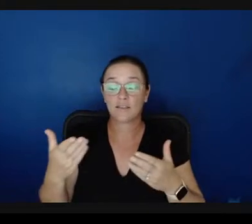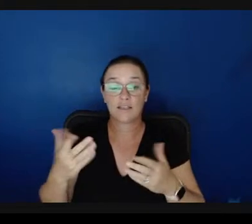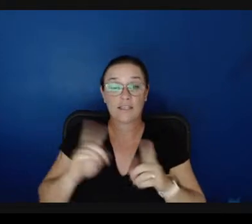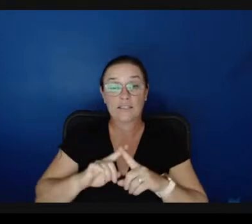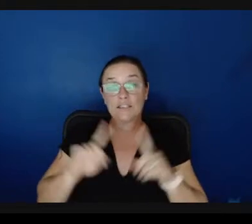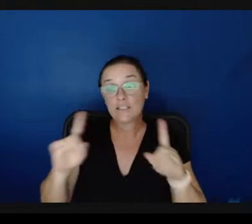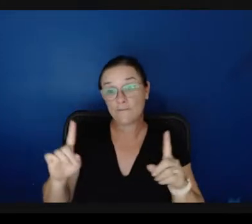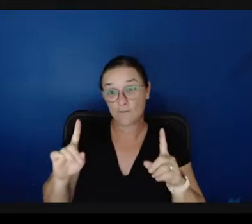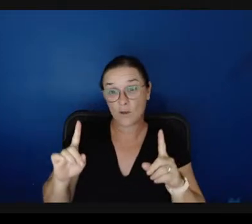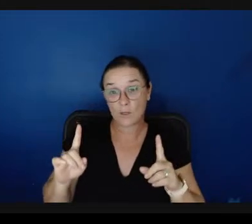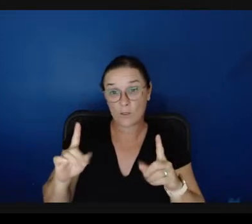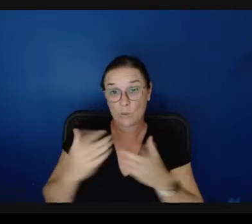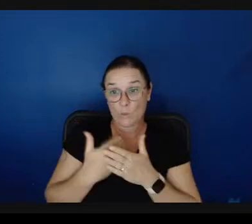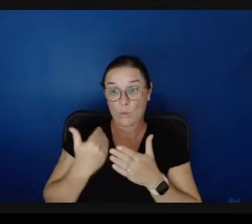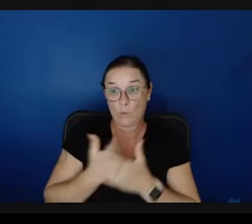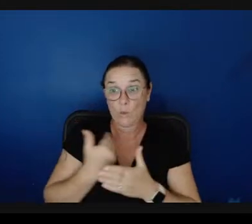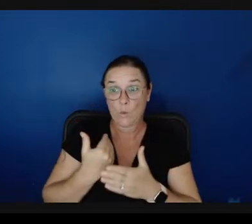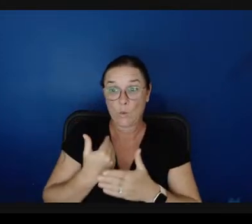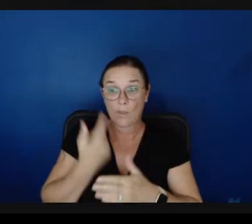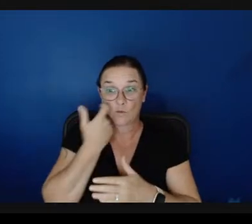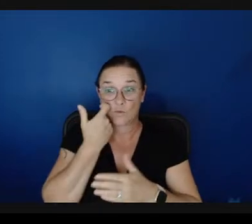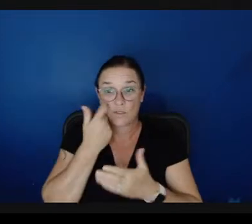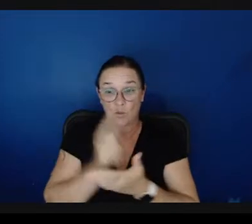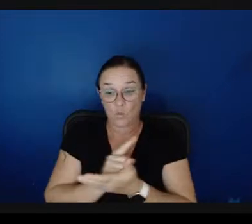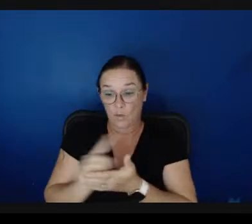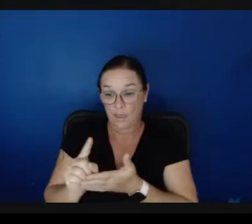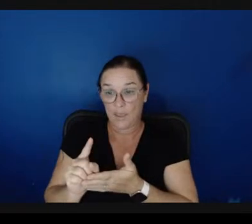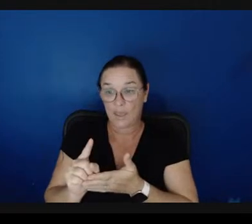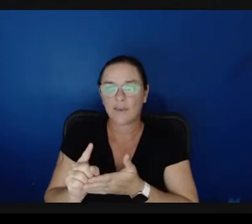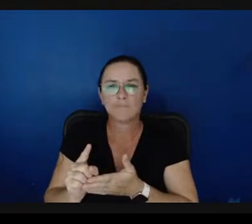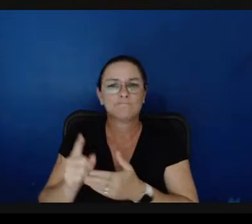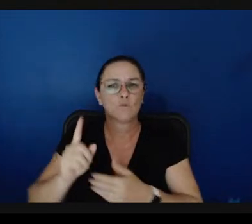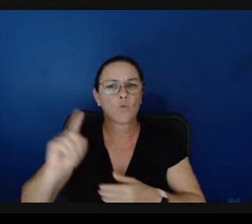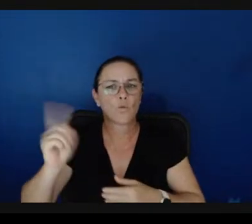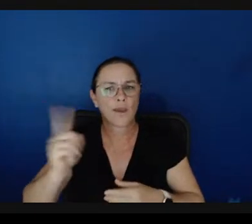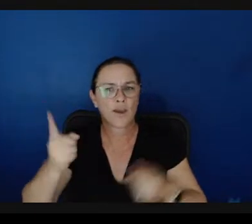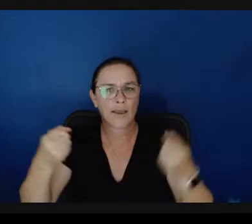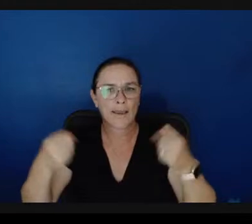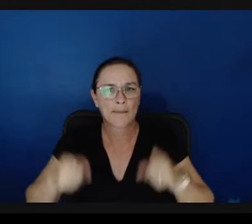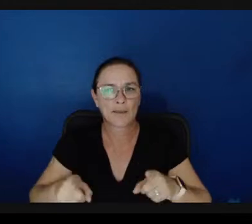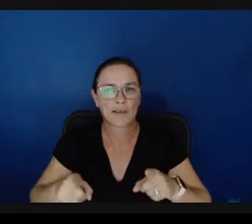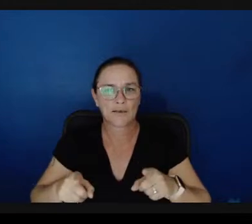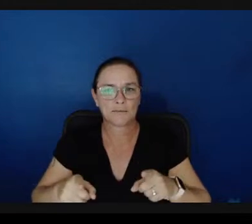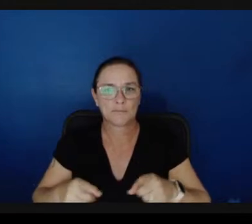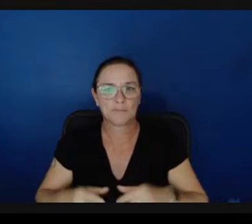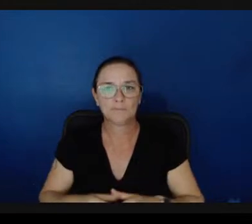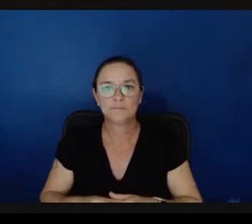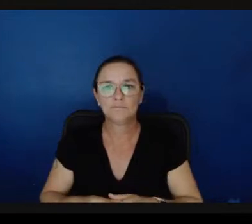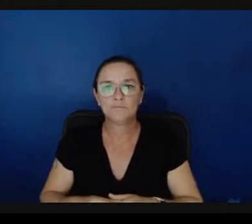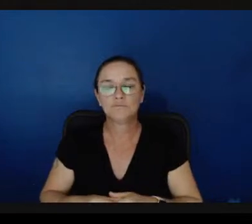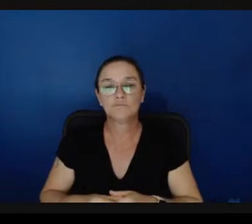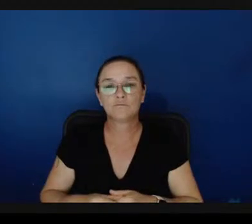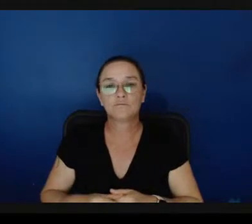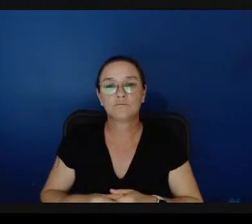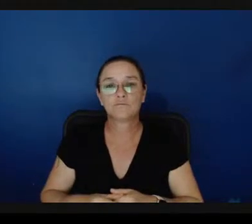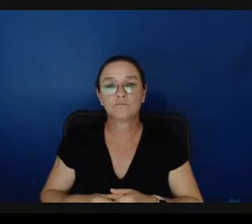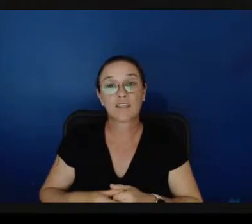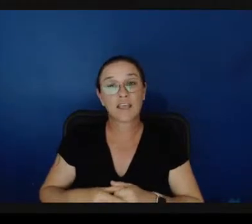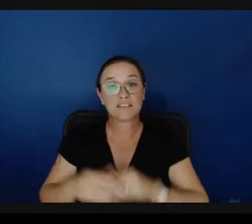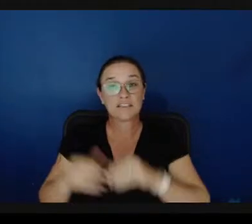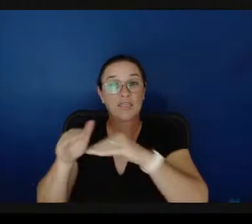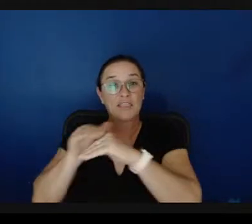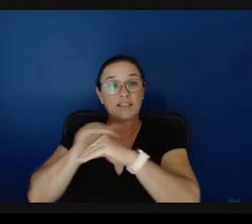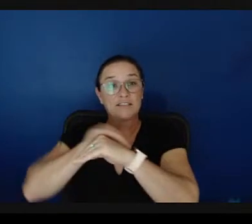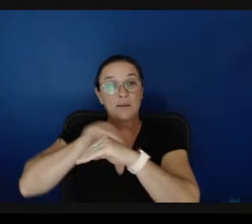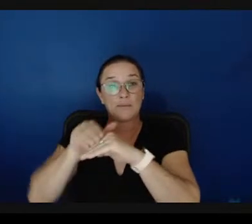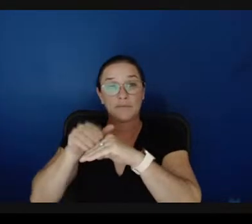past week has been the location has been contained mostly within the summit, and in